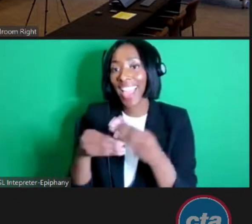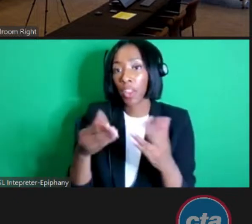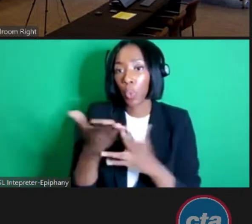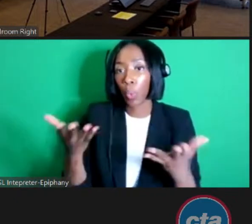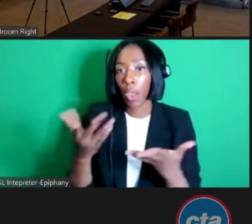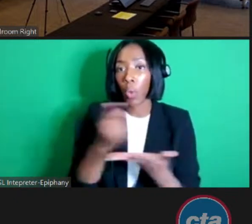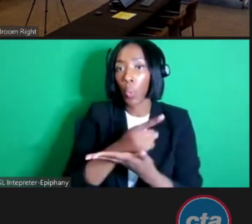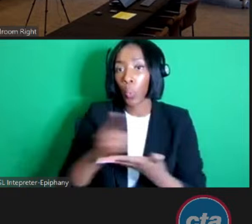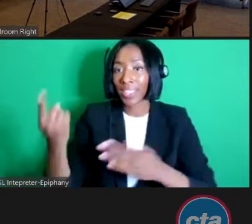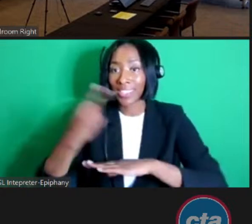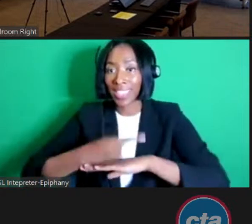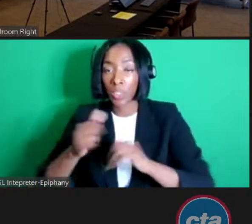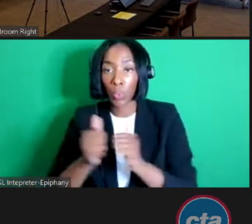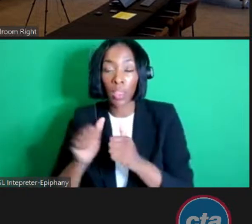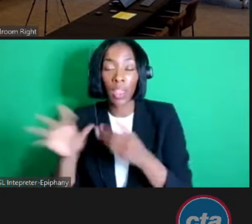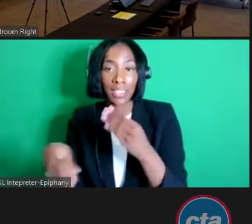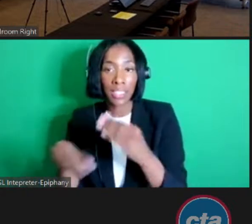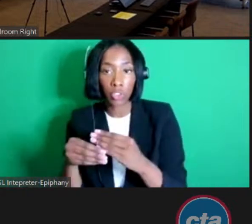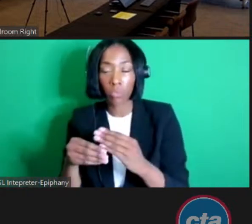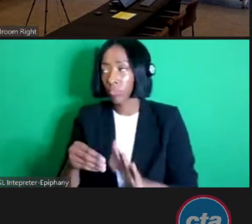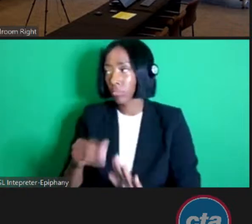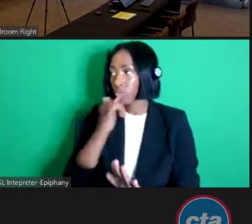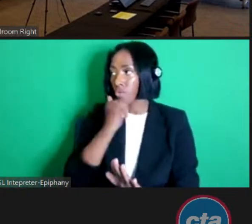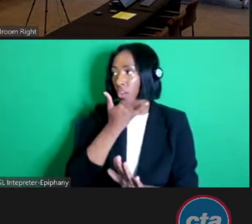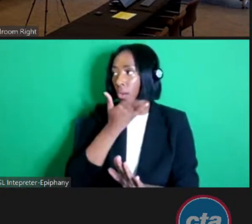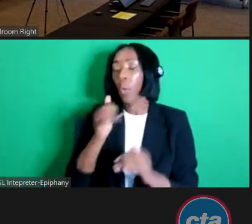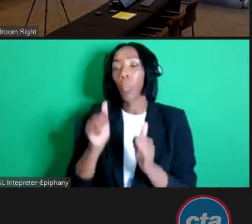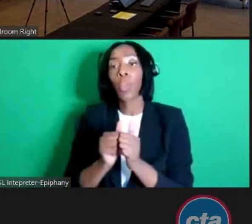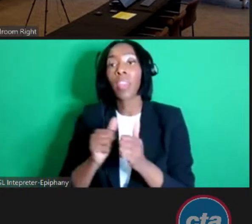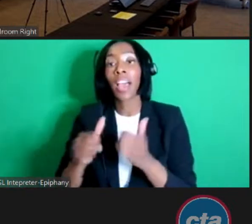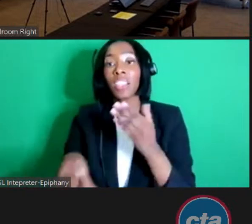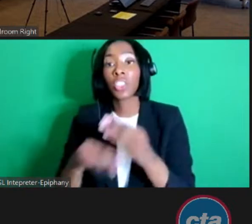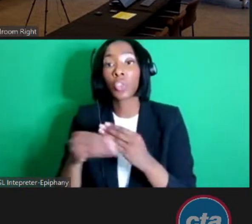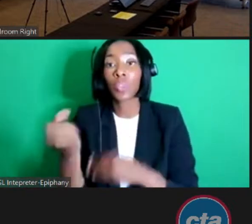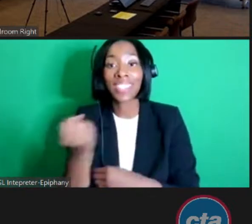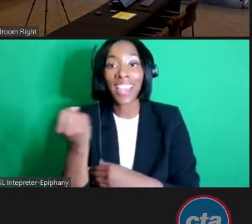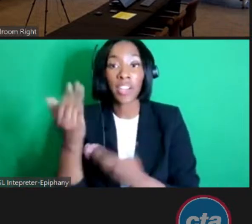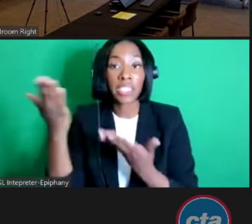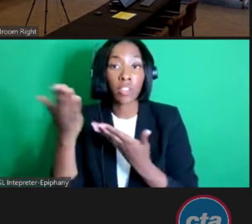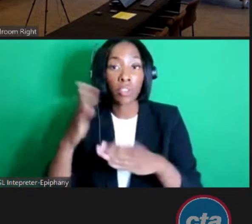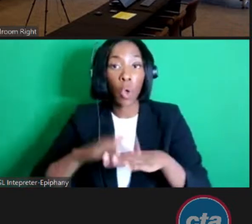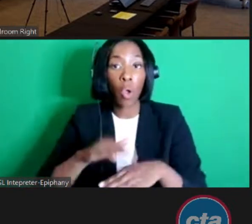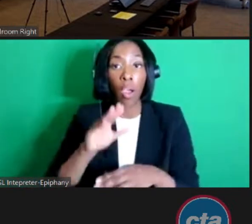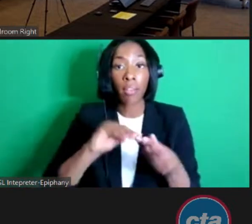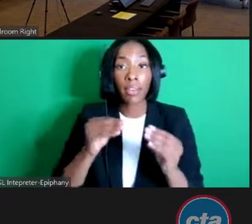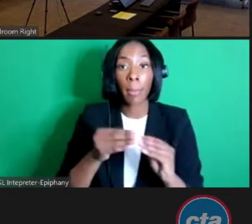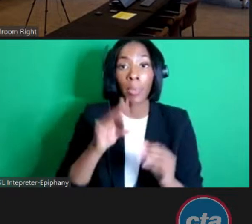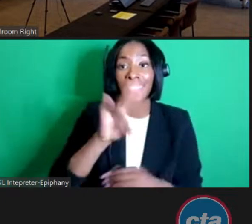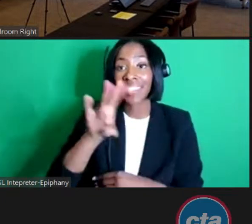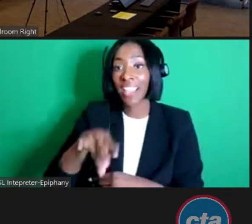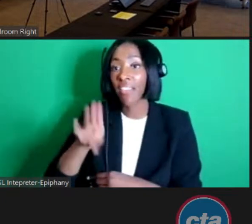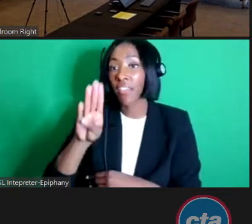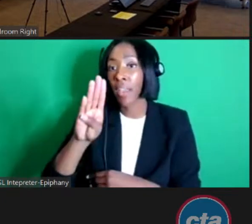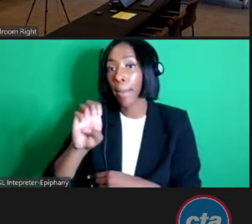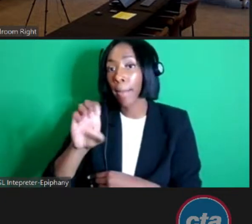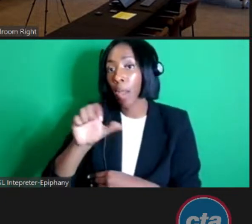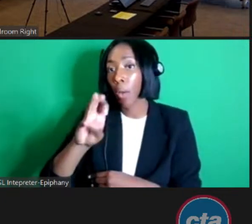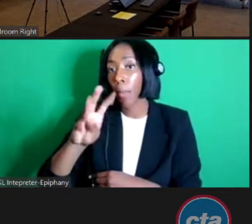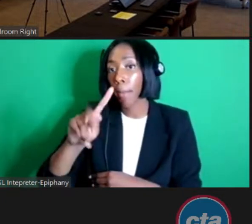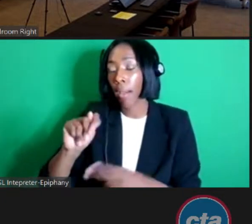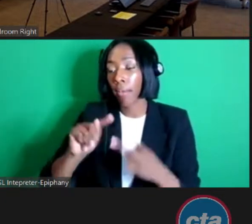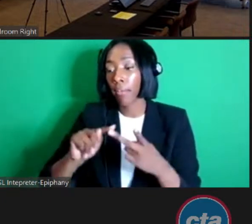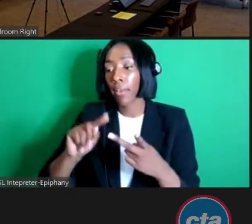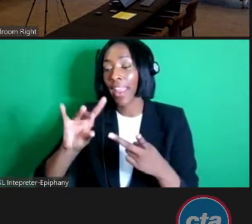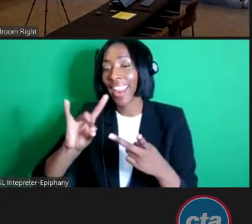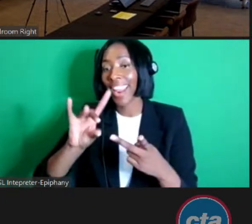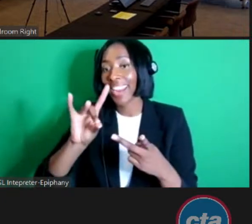weekdays with additional with additional Saturday service on the number 77 Belmont and number 81